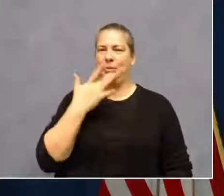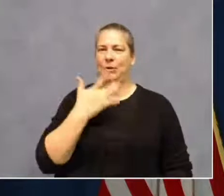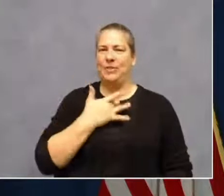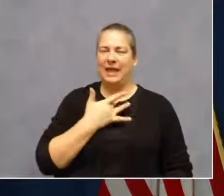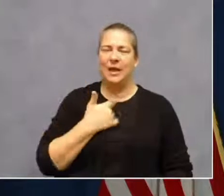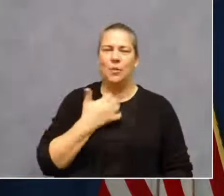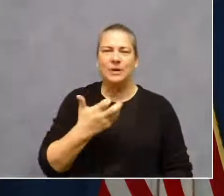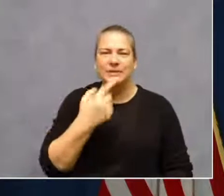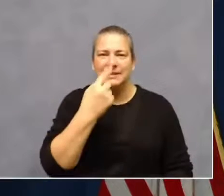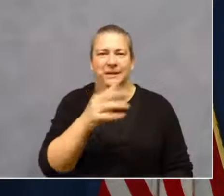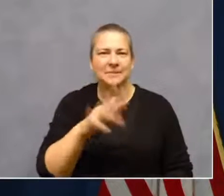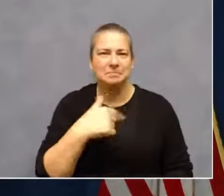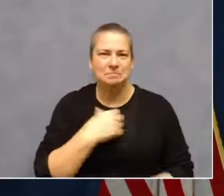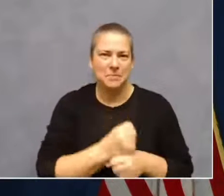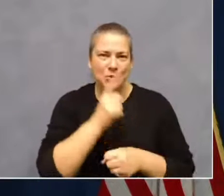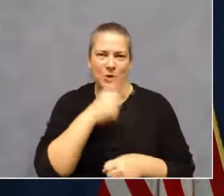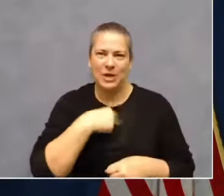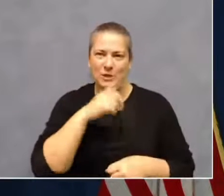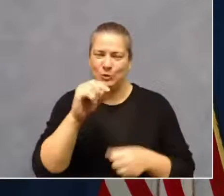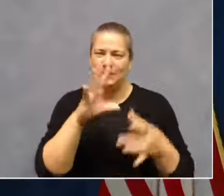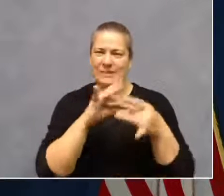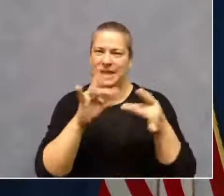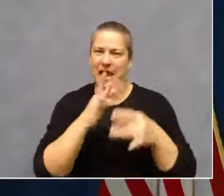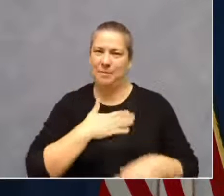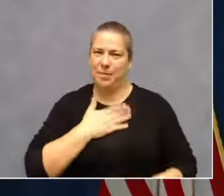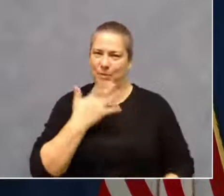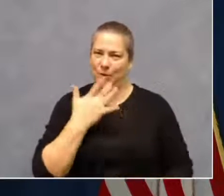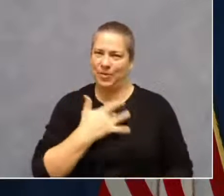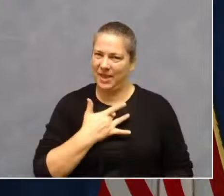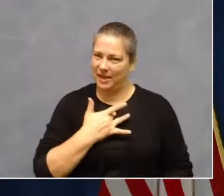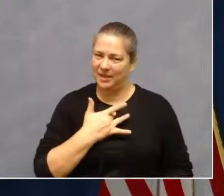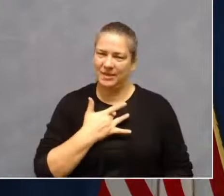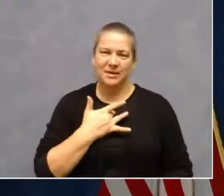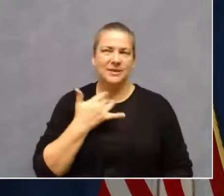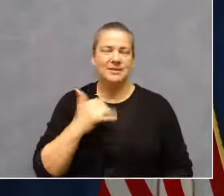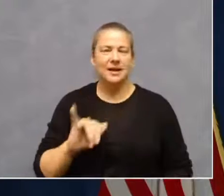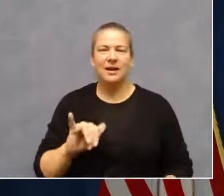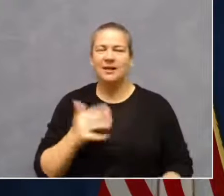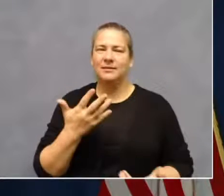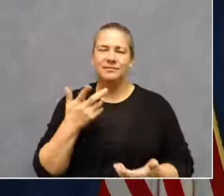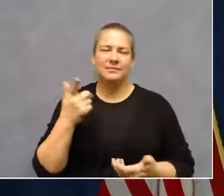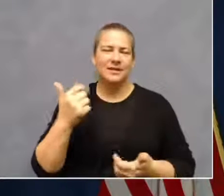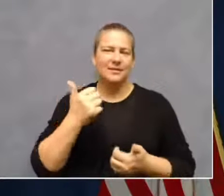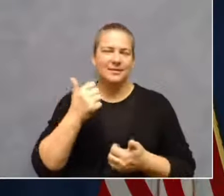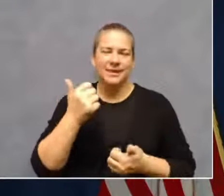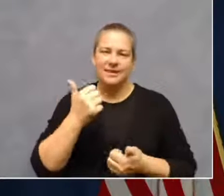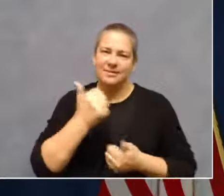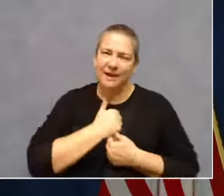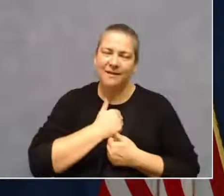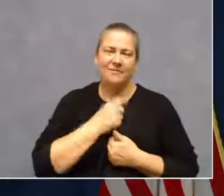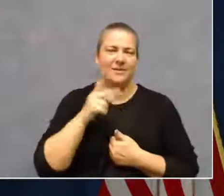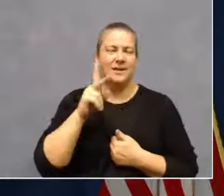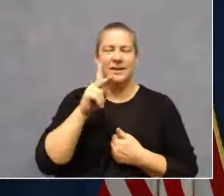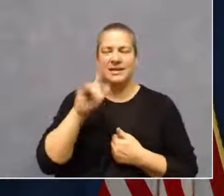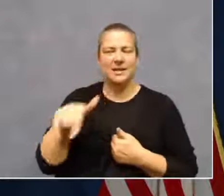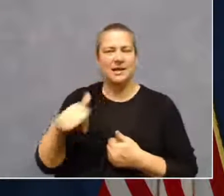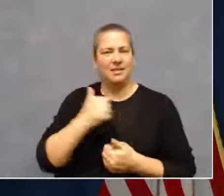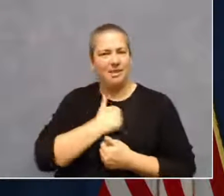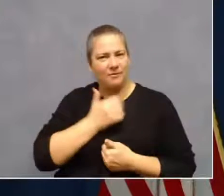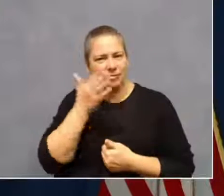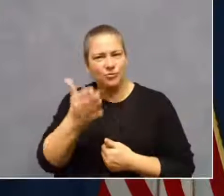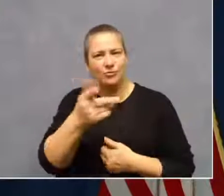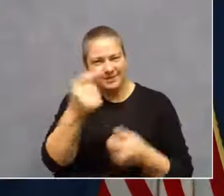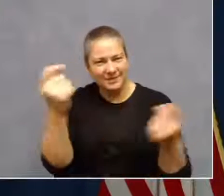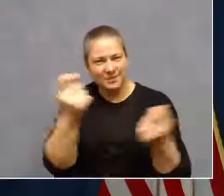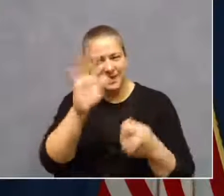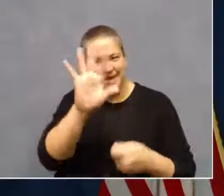that I got it in today. Still beloved by this Commonwealth, and we appreciate you, and celebrating his 99th birthday